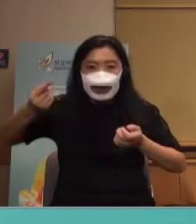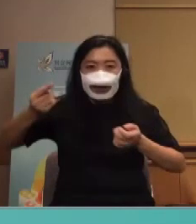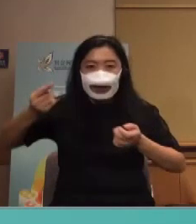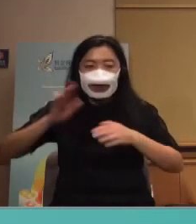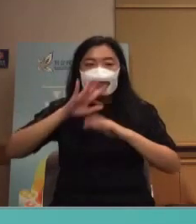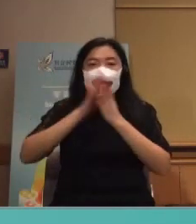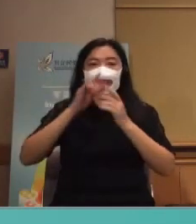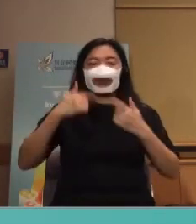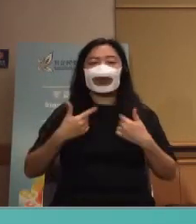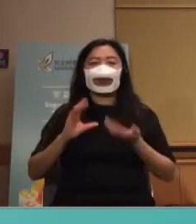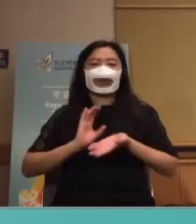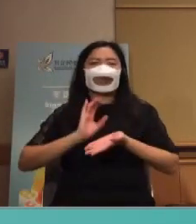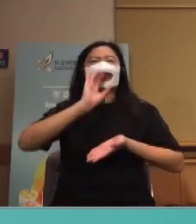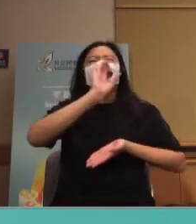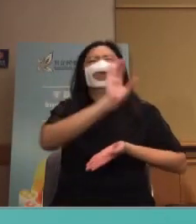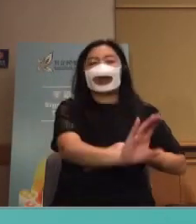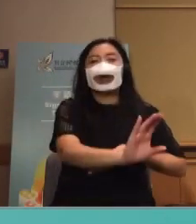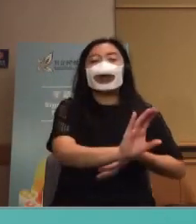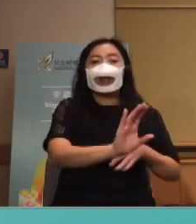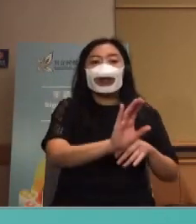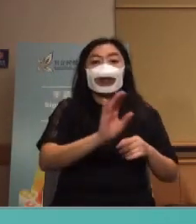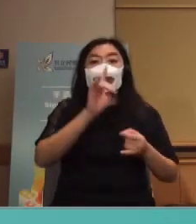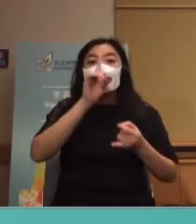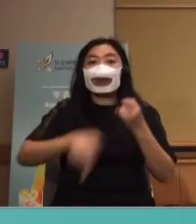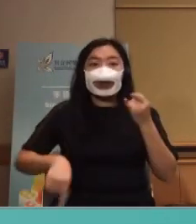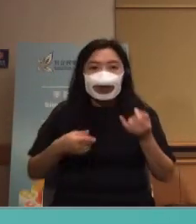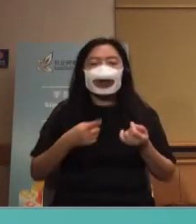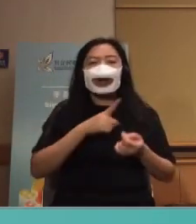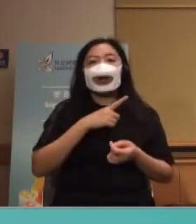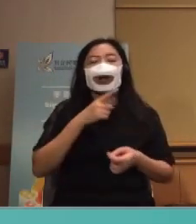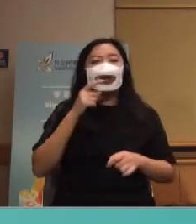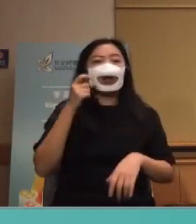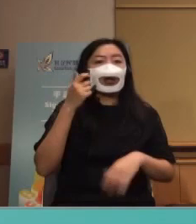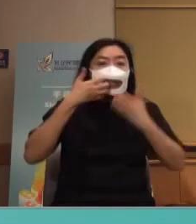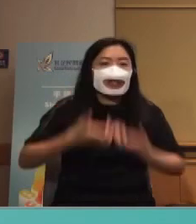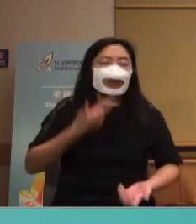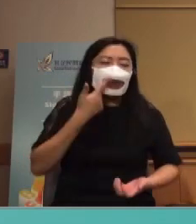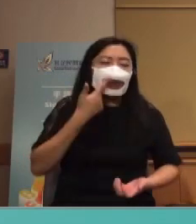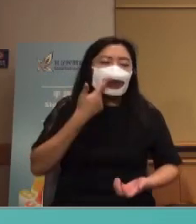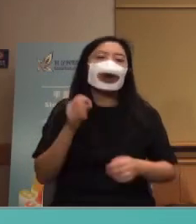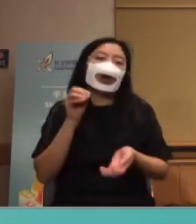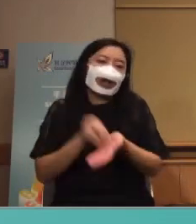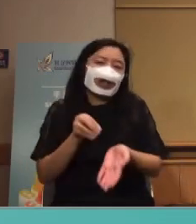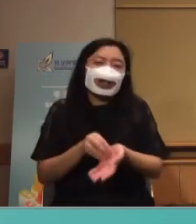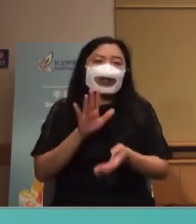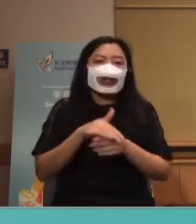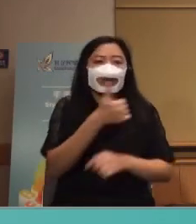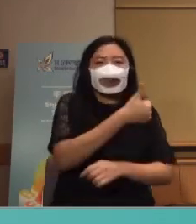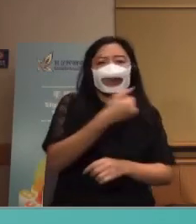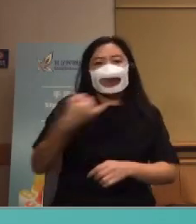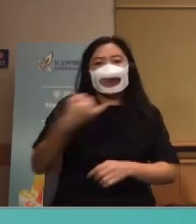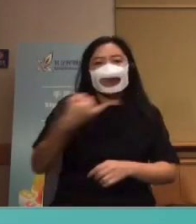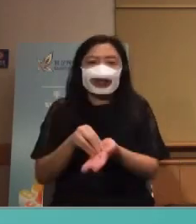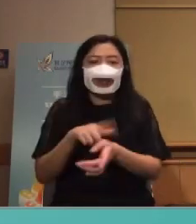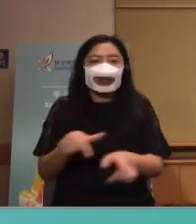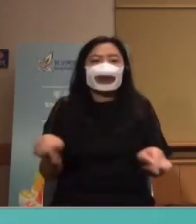So I think in a way, there's a silver lining to everything, is that yes, There's a lot of short-term pain. A lot of industry